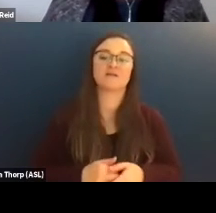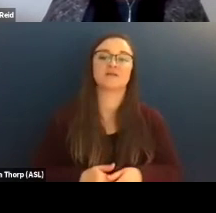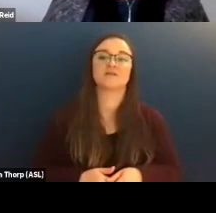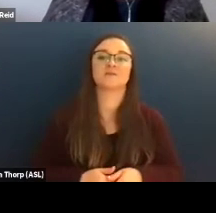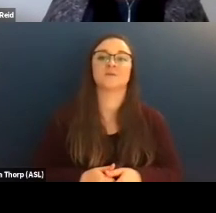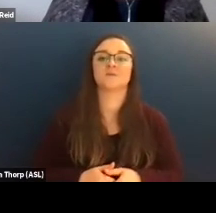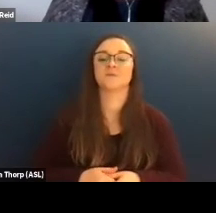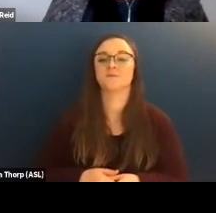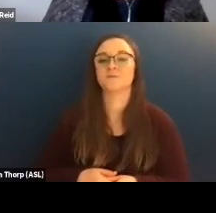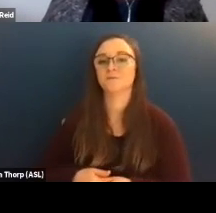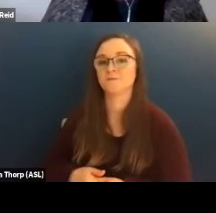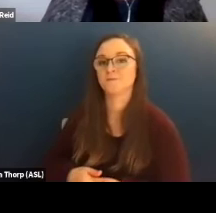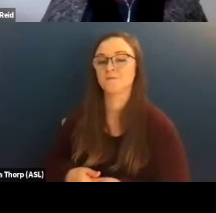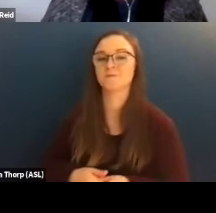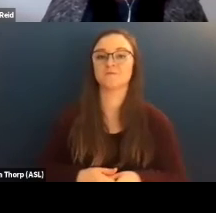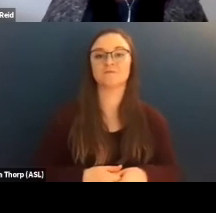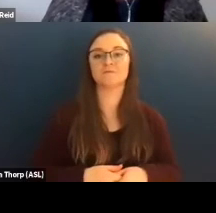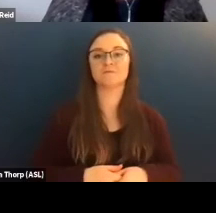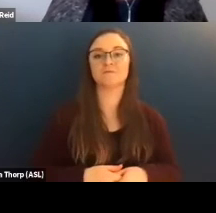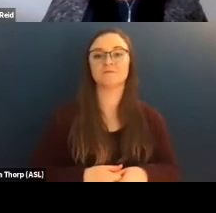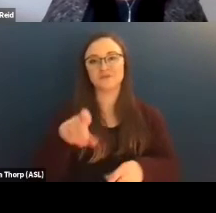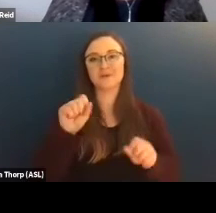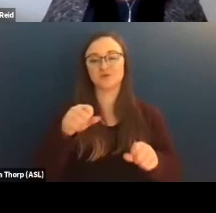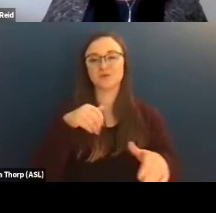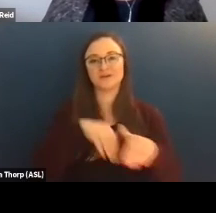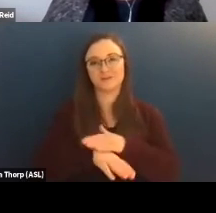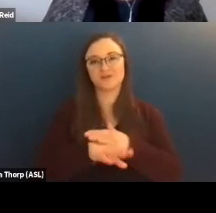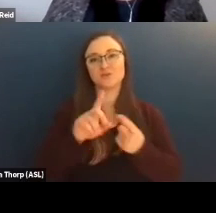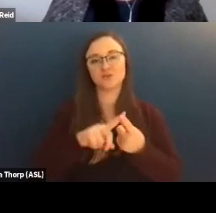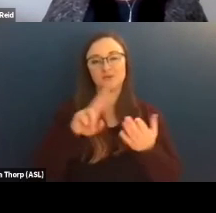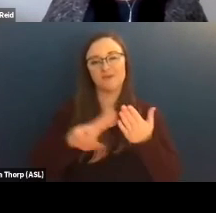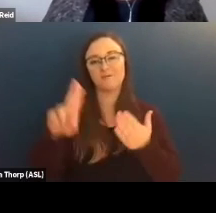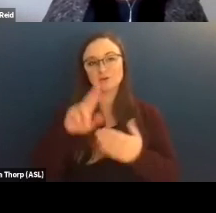be admissible to the university itself.